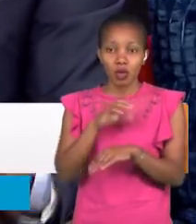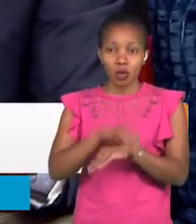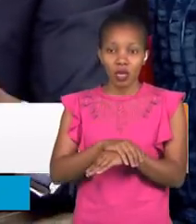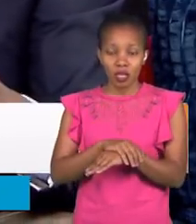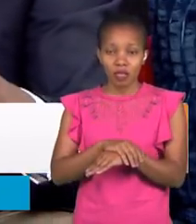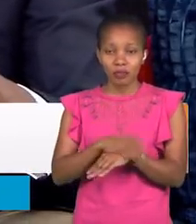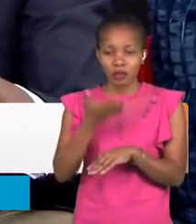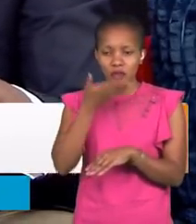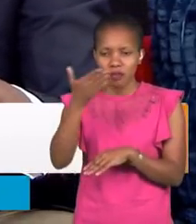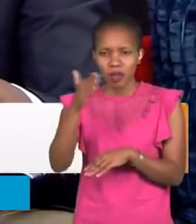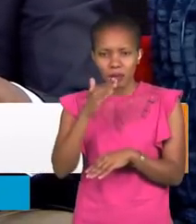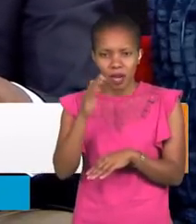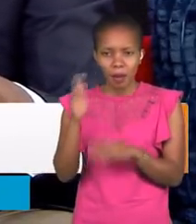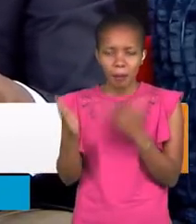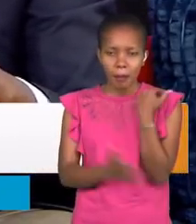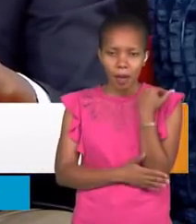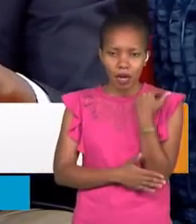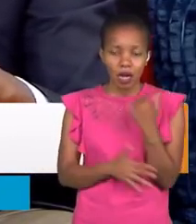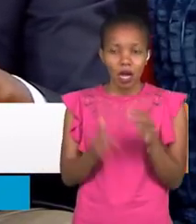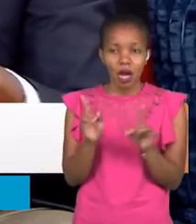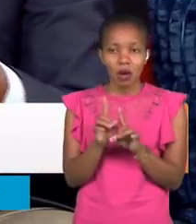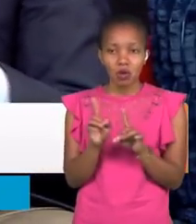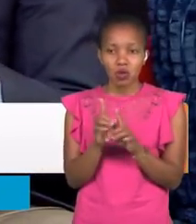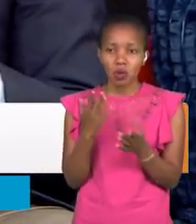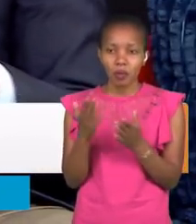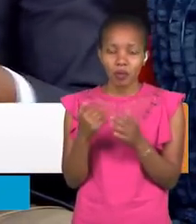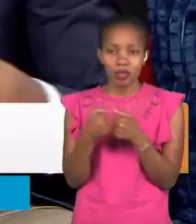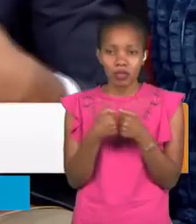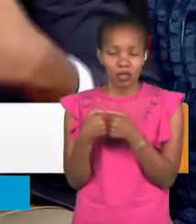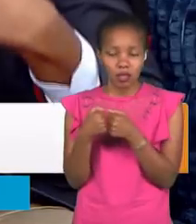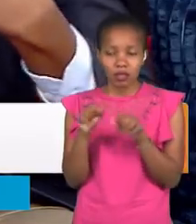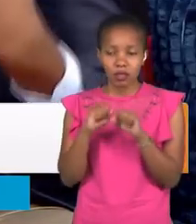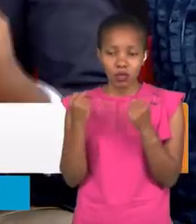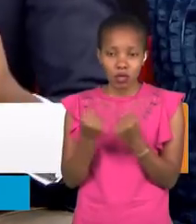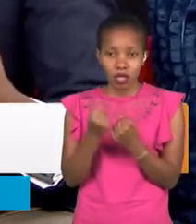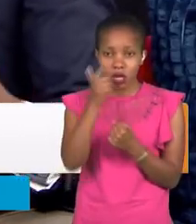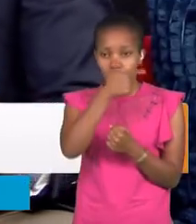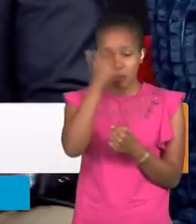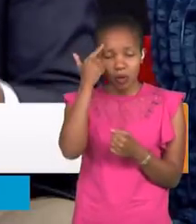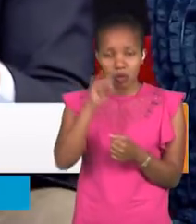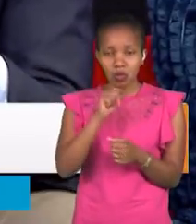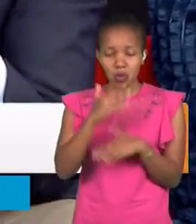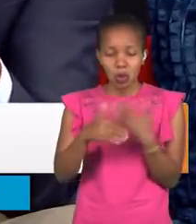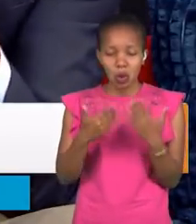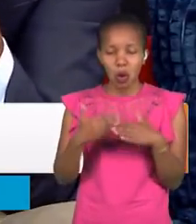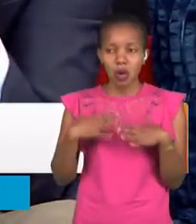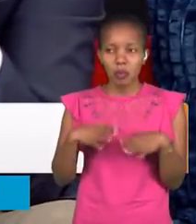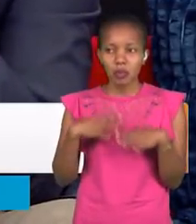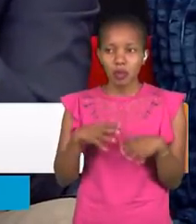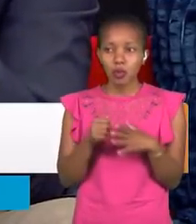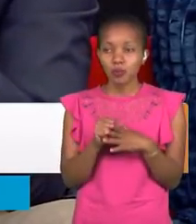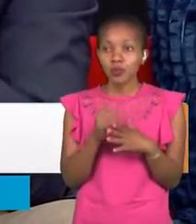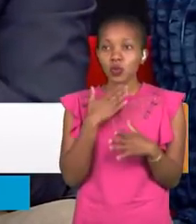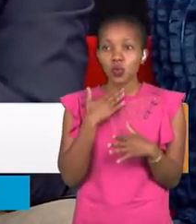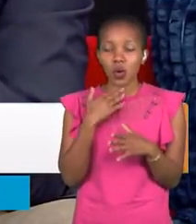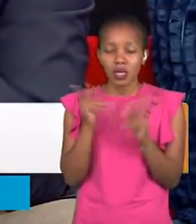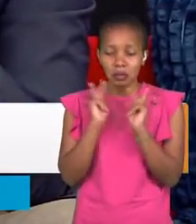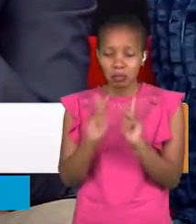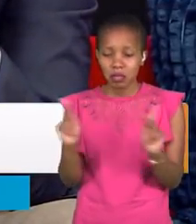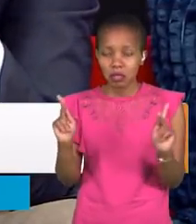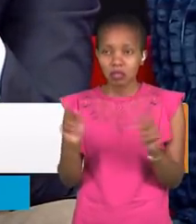some rejection and also maybe some backlash from society, because not everyone is kind of affiliated with even